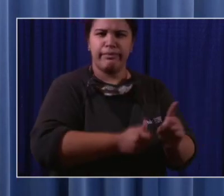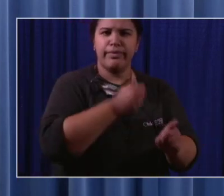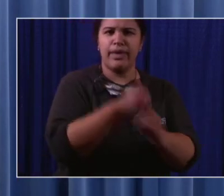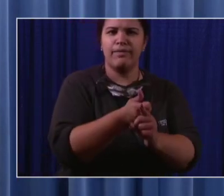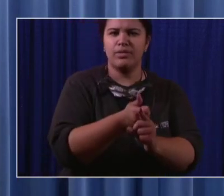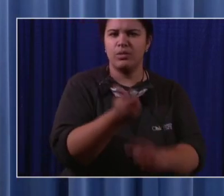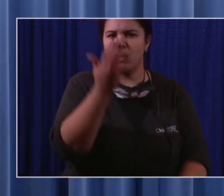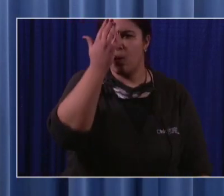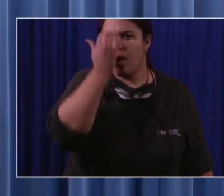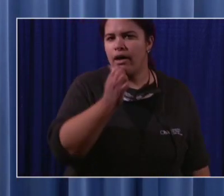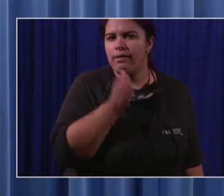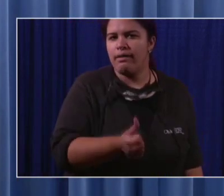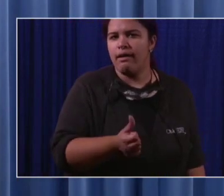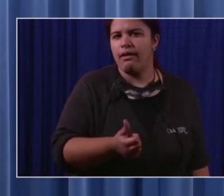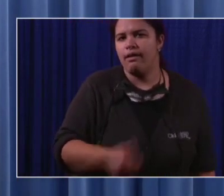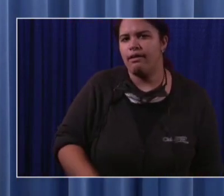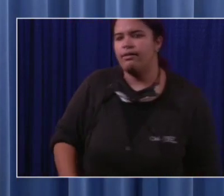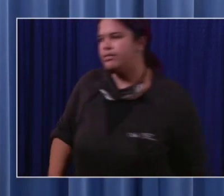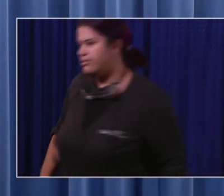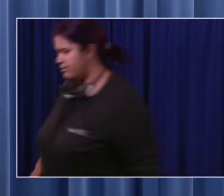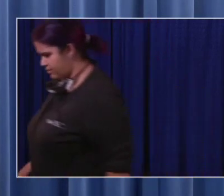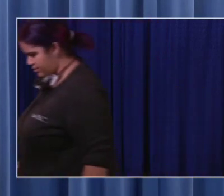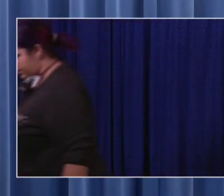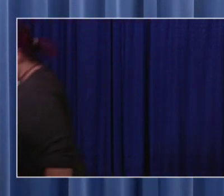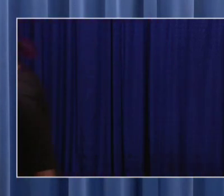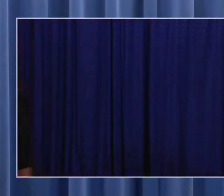That's an excellent question.